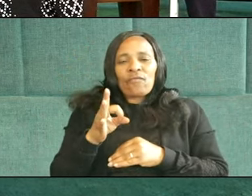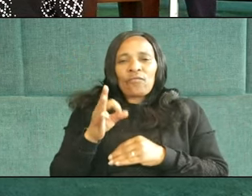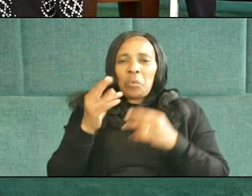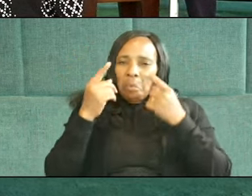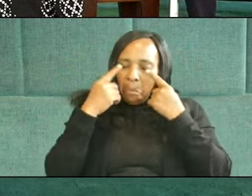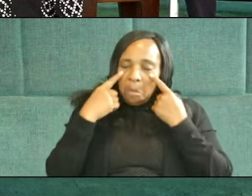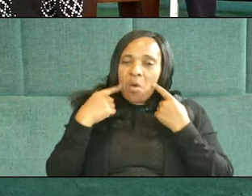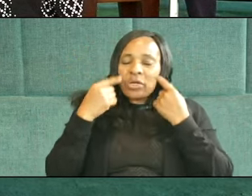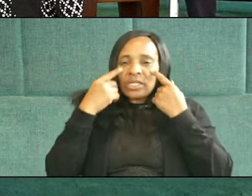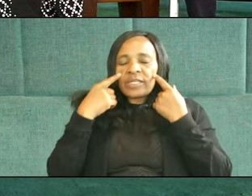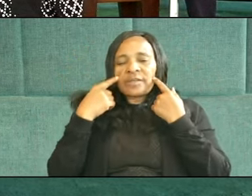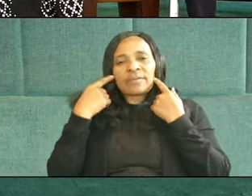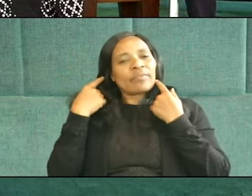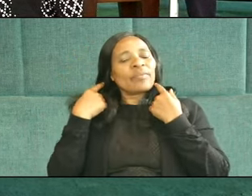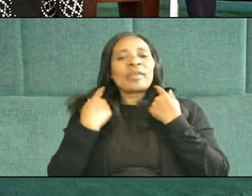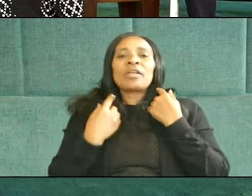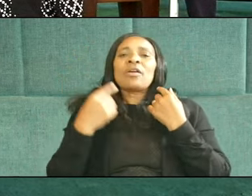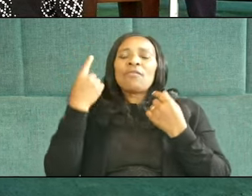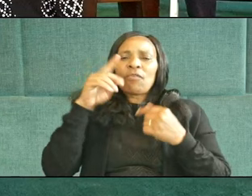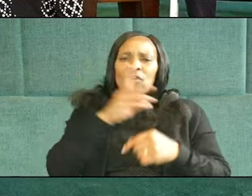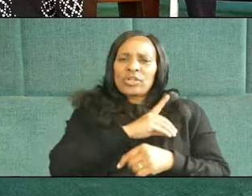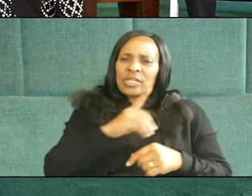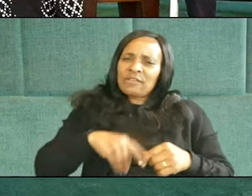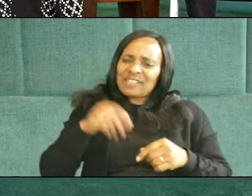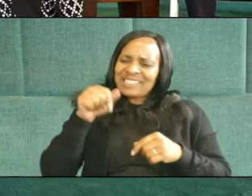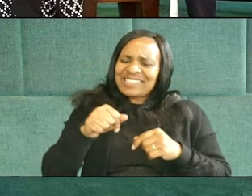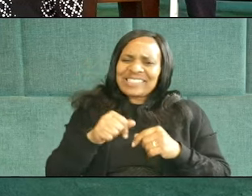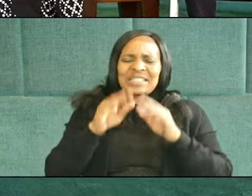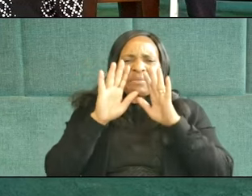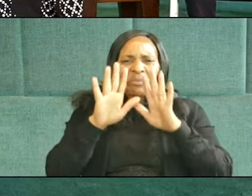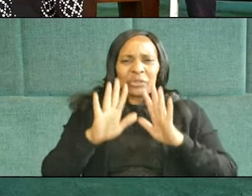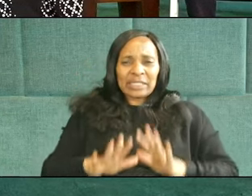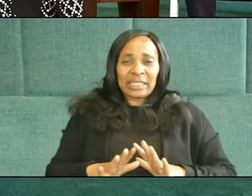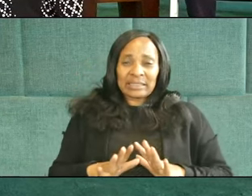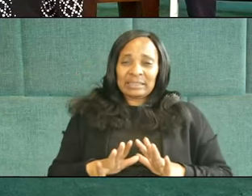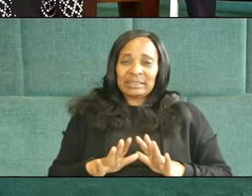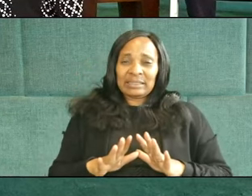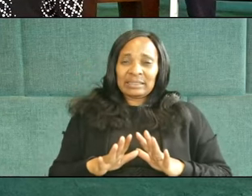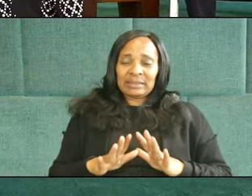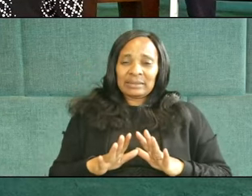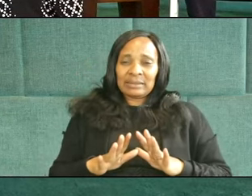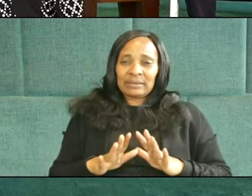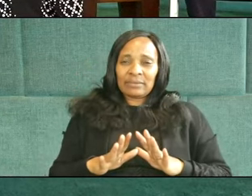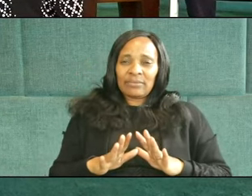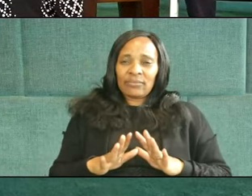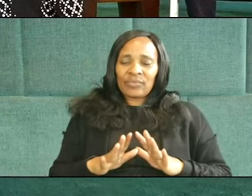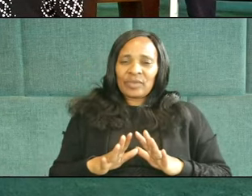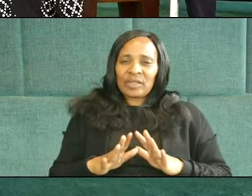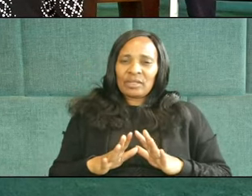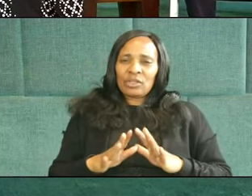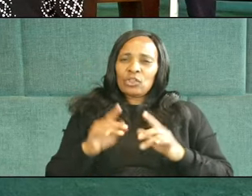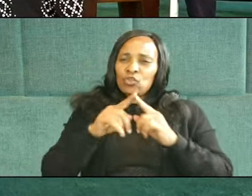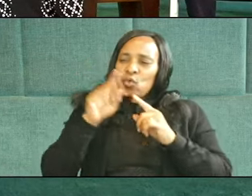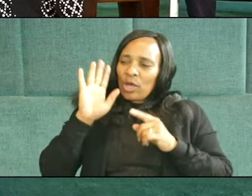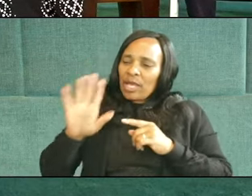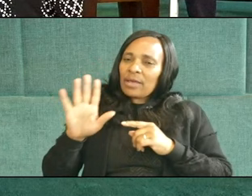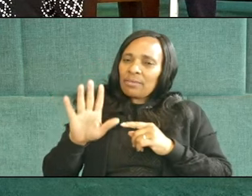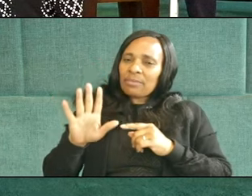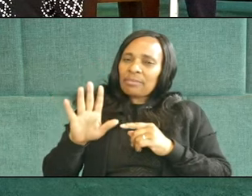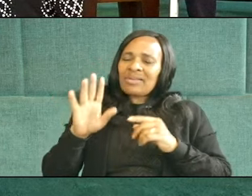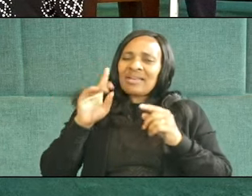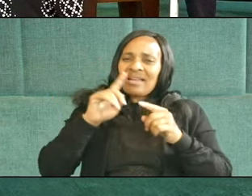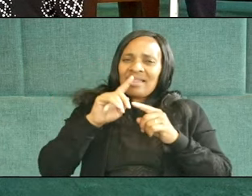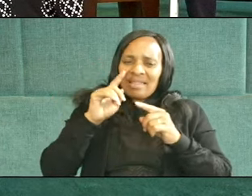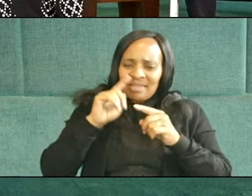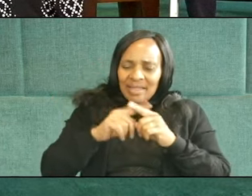mourning, basically. And for David, this was a very important, it was very important to him that him and his